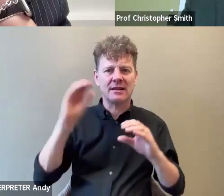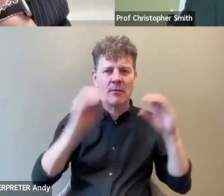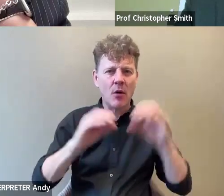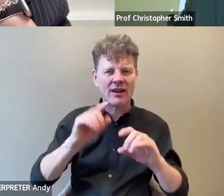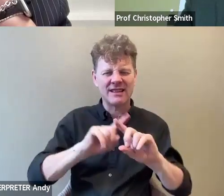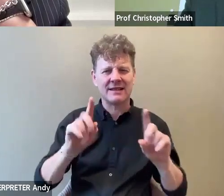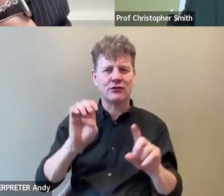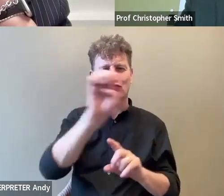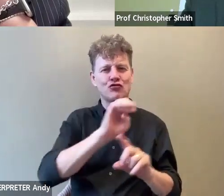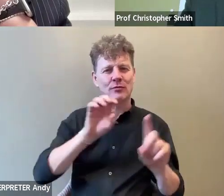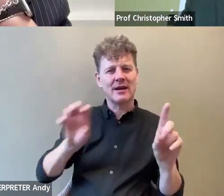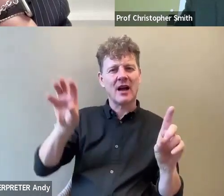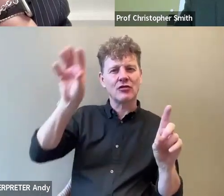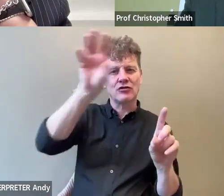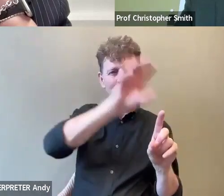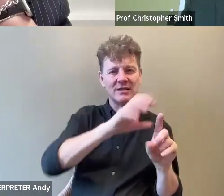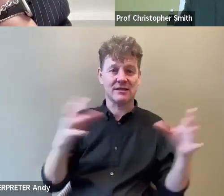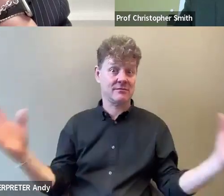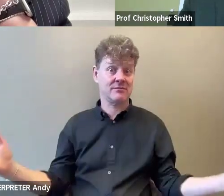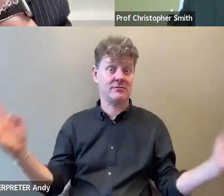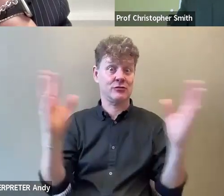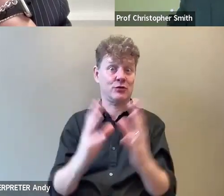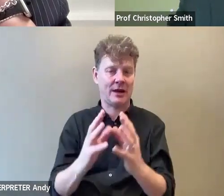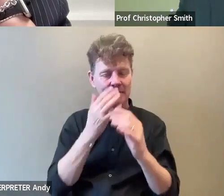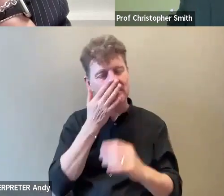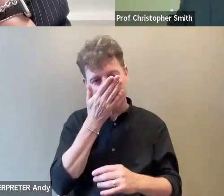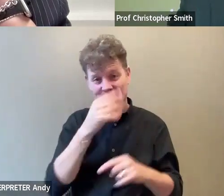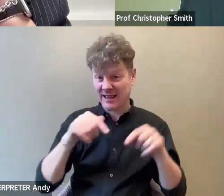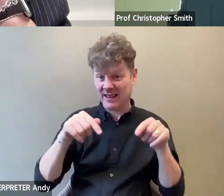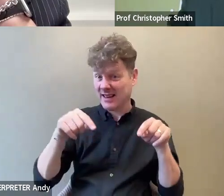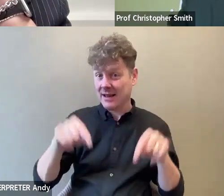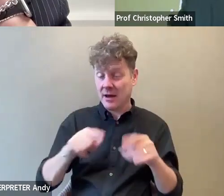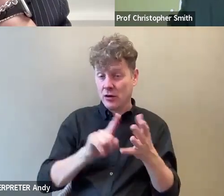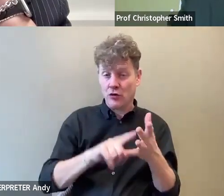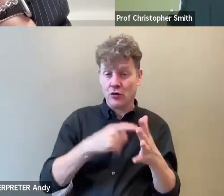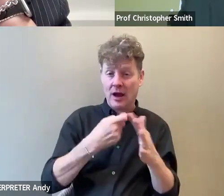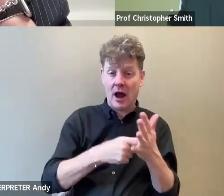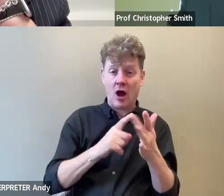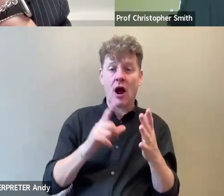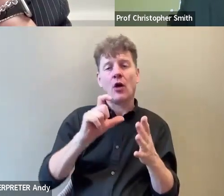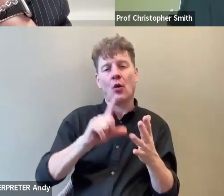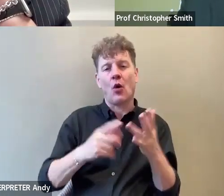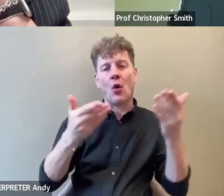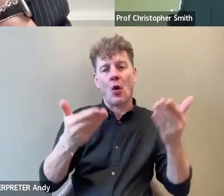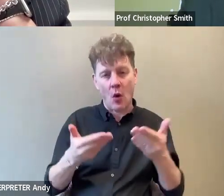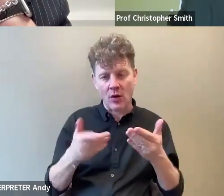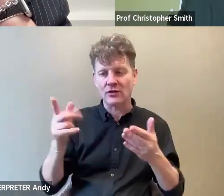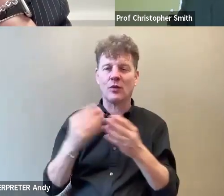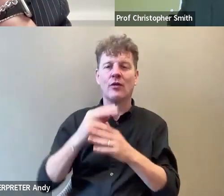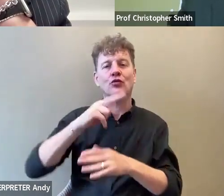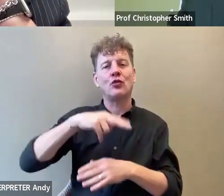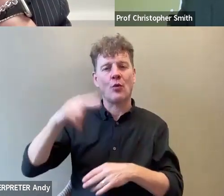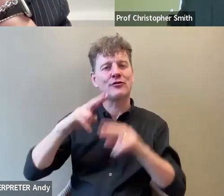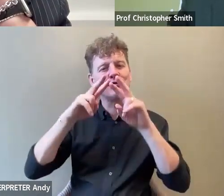countries. And we've done a session here co-hosted by UKRI and the Norwegian Research